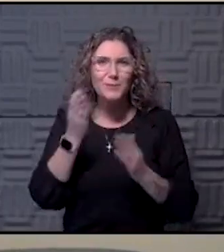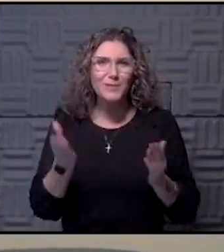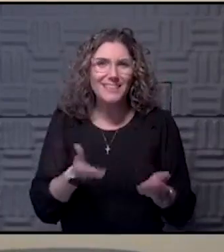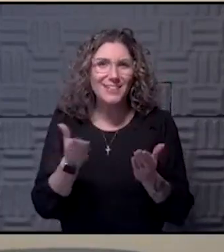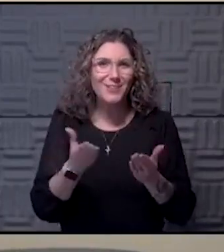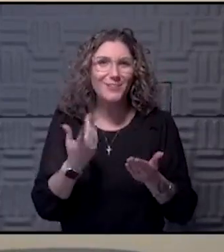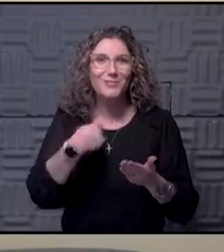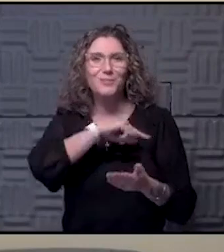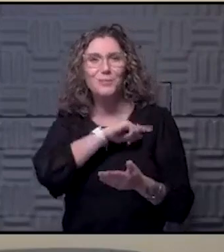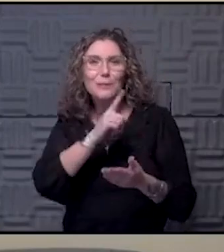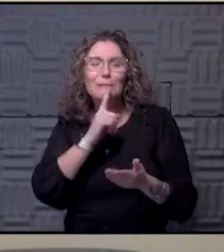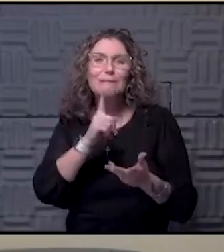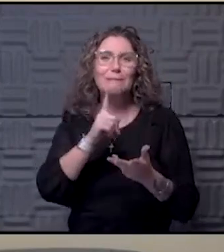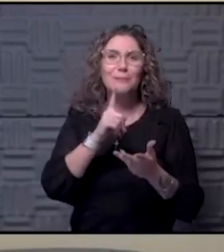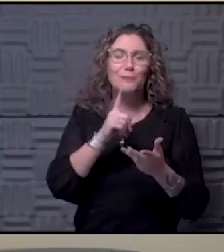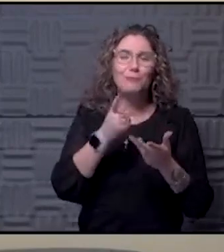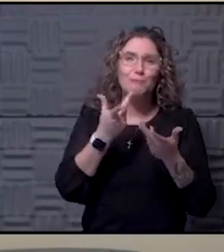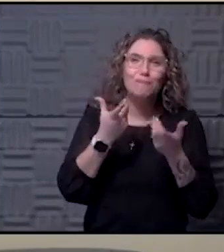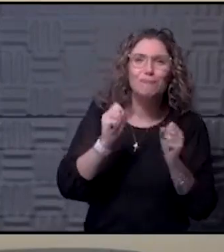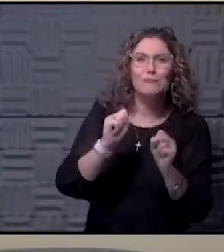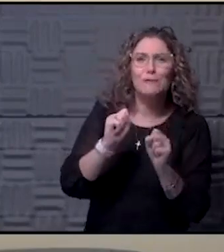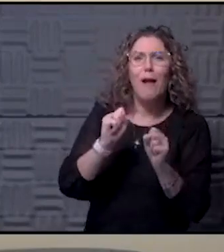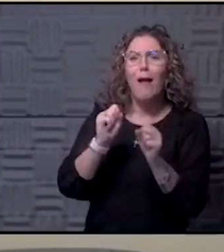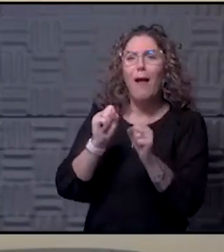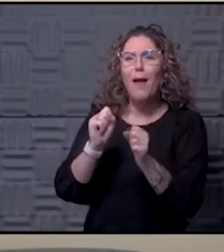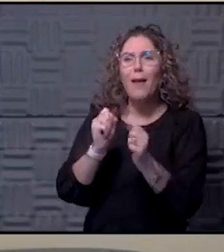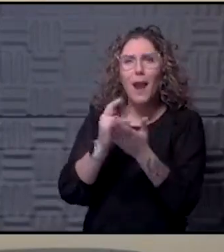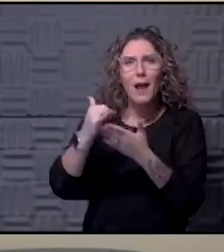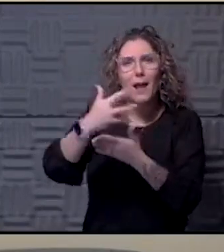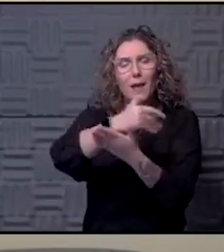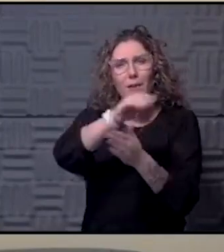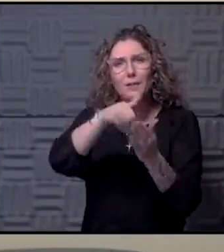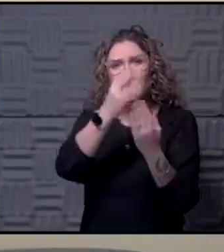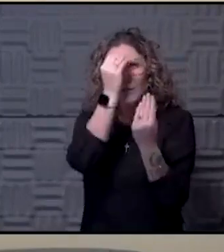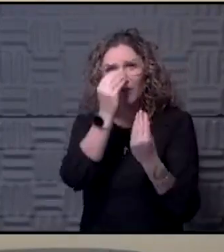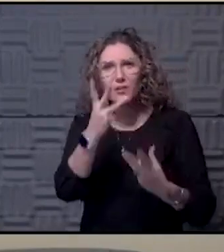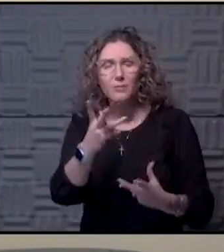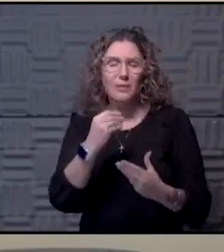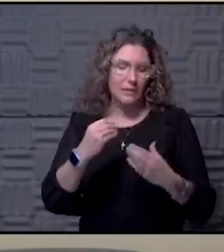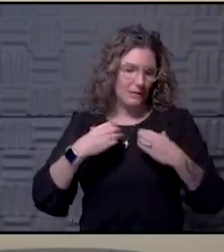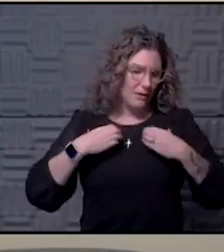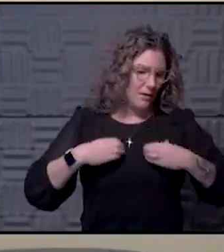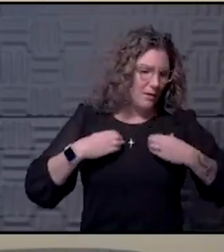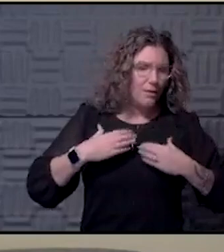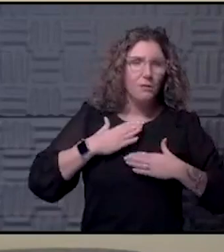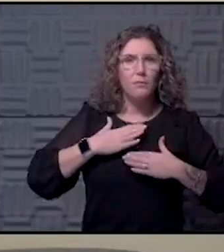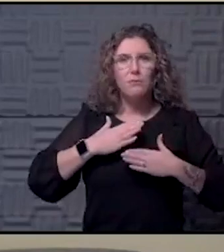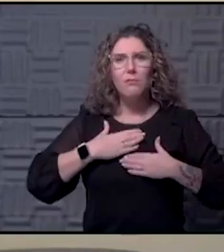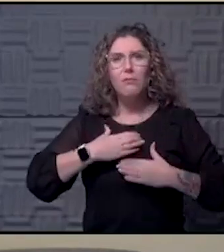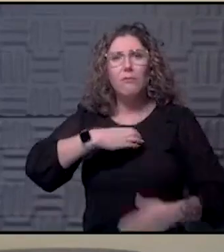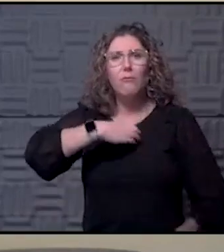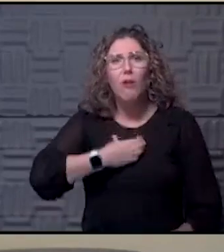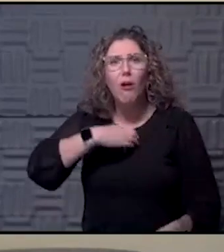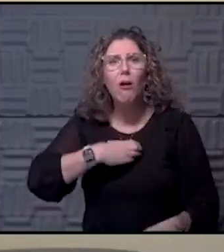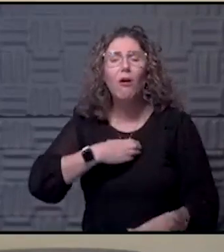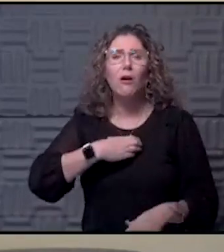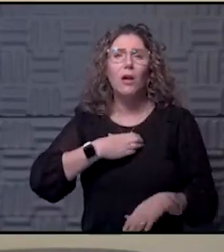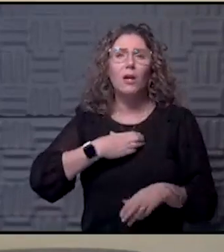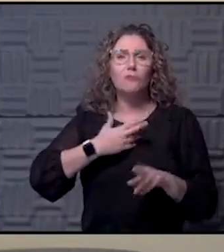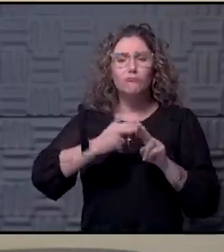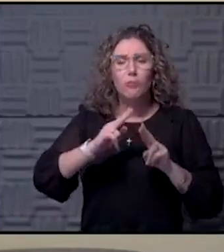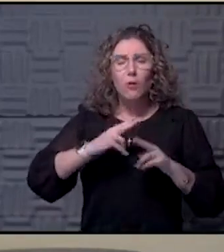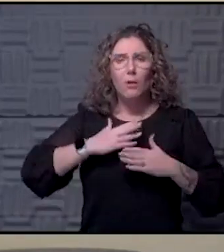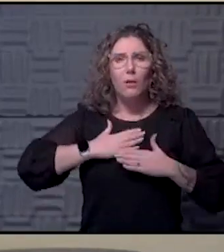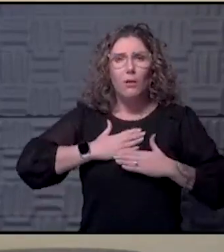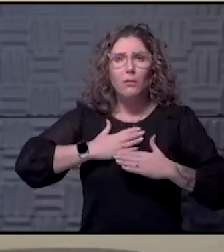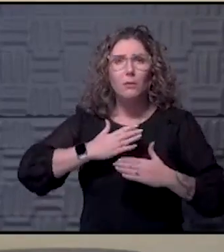tap into that. So if patients are really suffering from pulmonary complications, cough, shortness of breath, those sorts of things, we want to get them to the